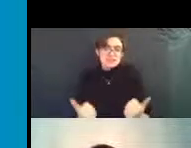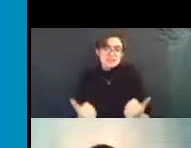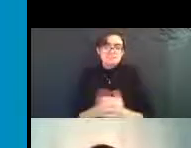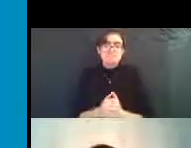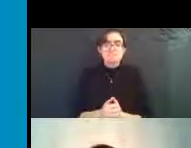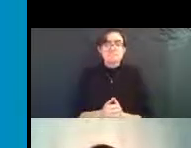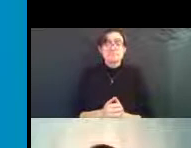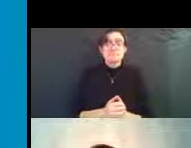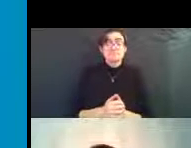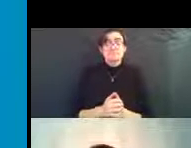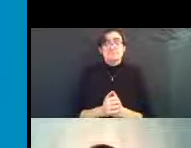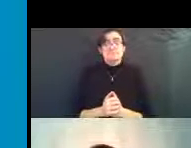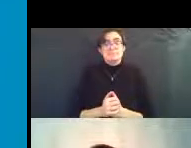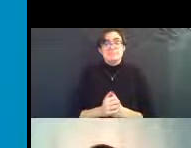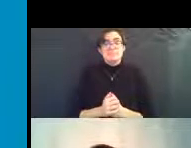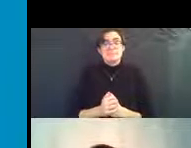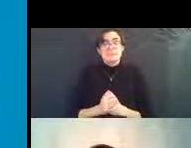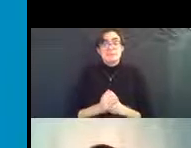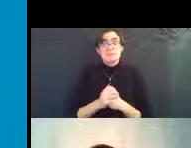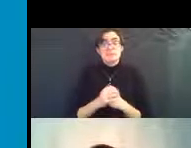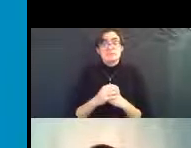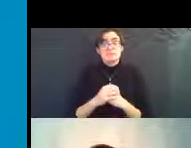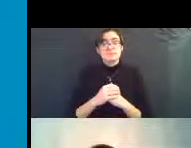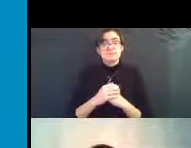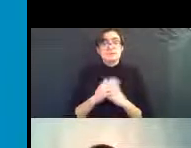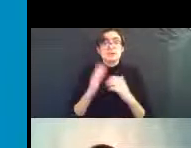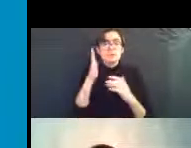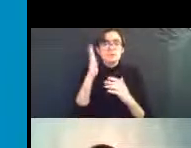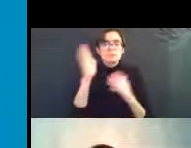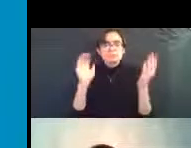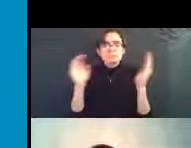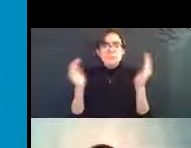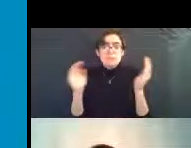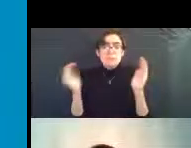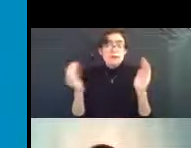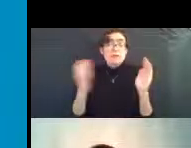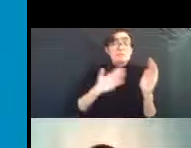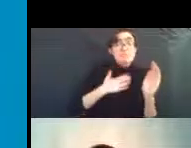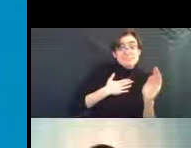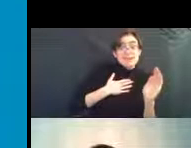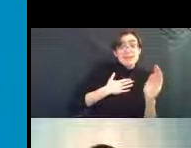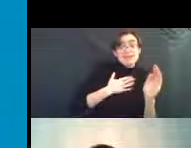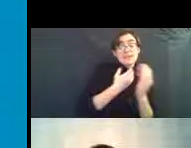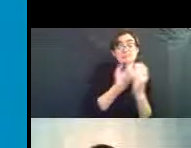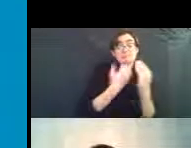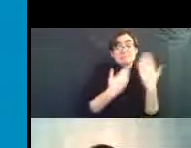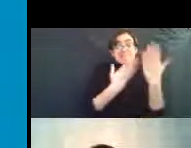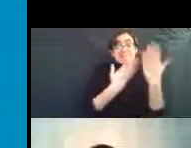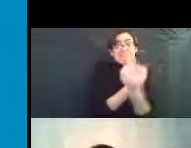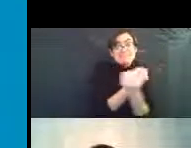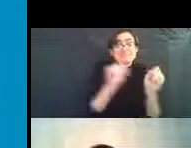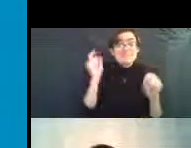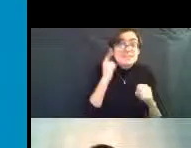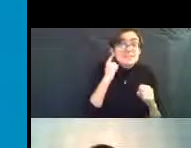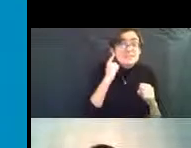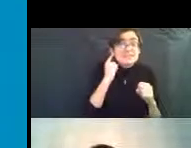had. And I'm going to compare and contrast my safe listening tips to the strategies that